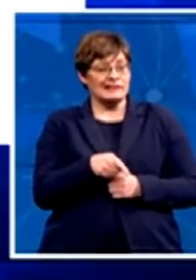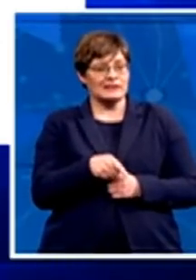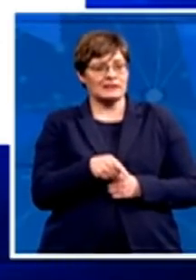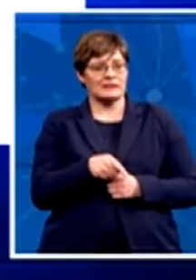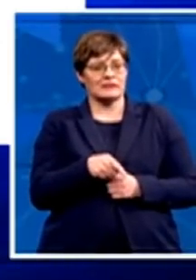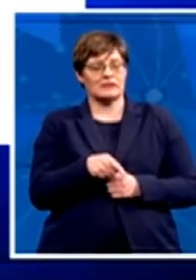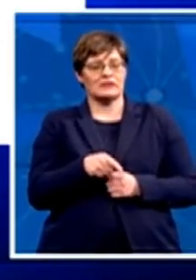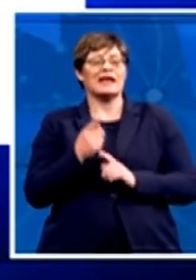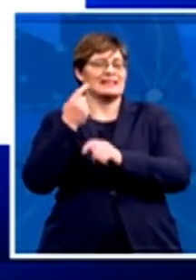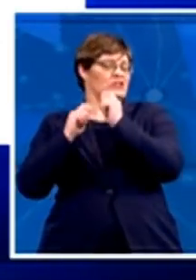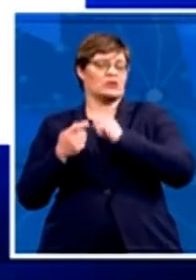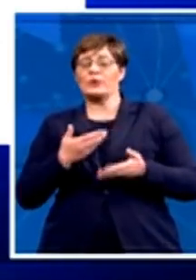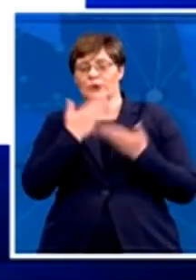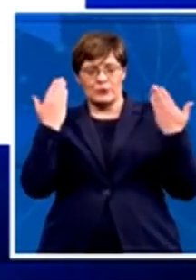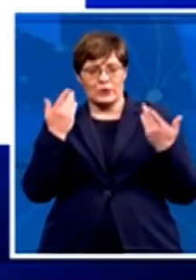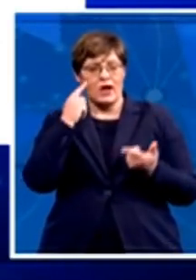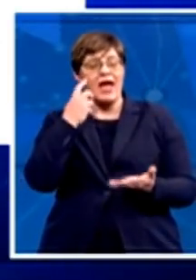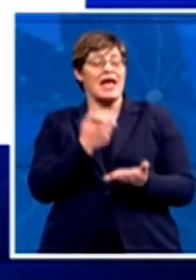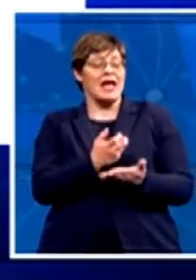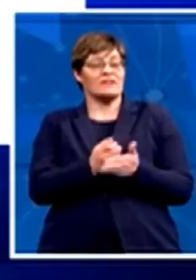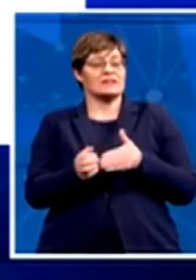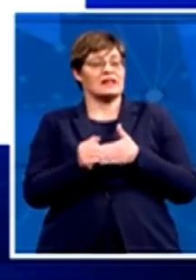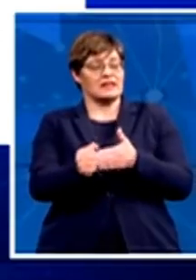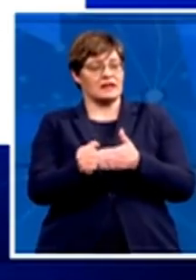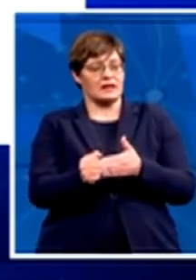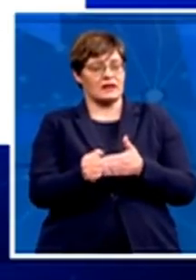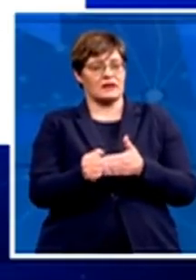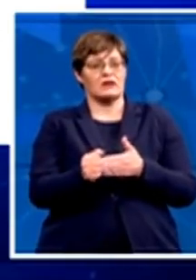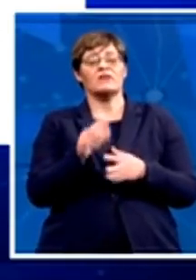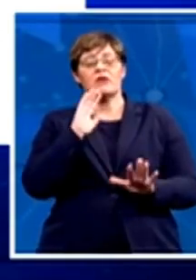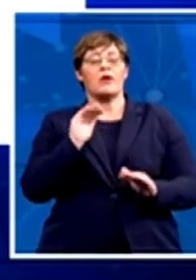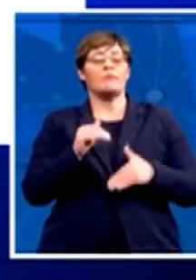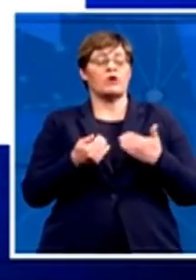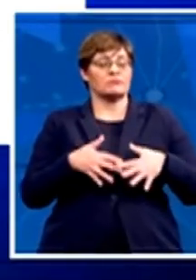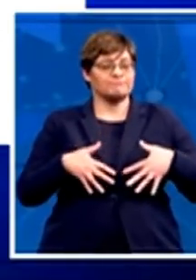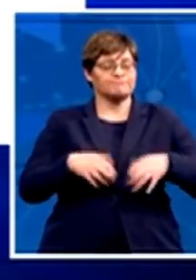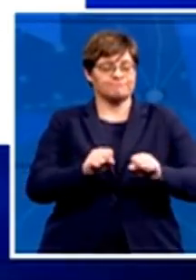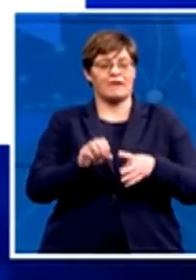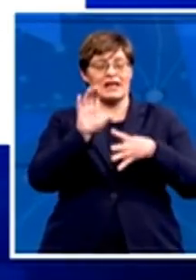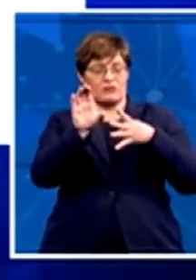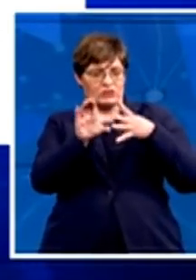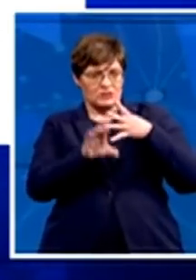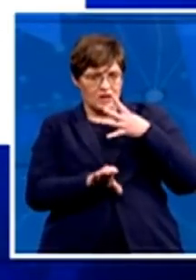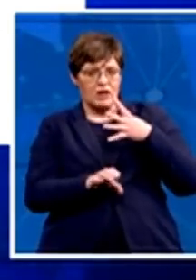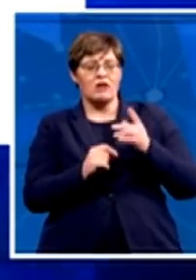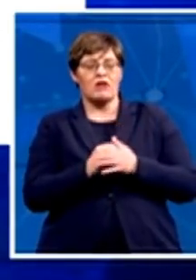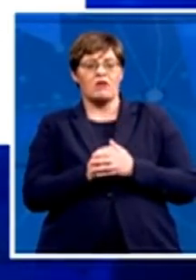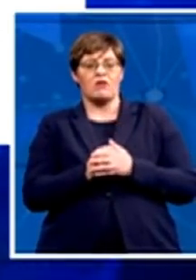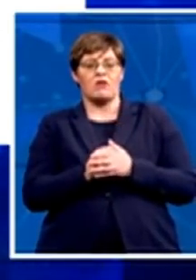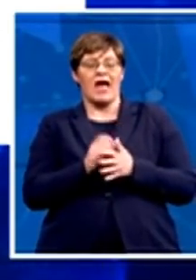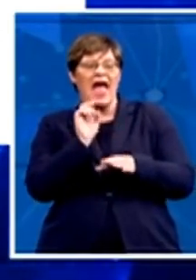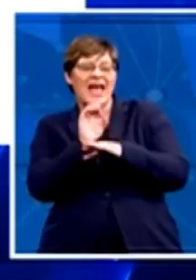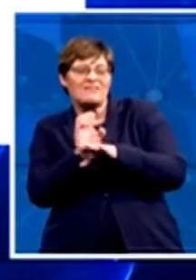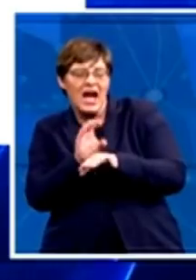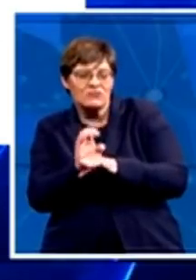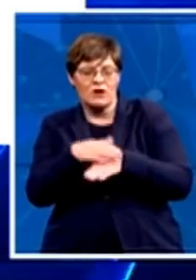leader creates the risk that the process takes on characteristics of an adversarial process. And there is the concern that an evidence leader